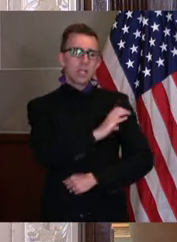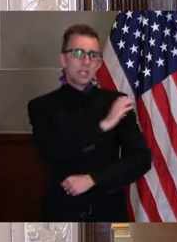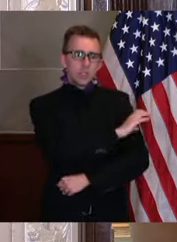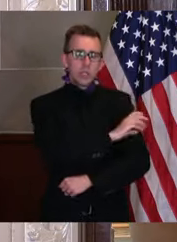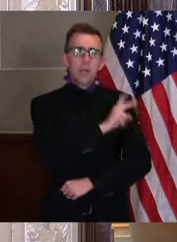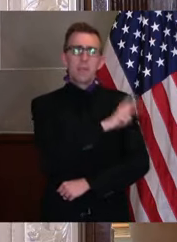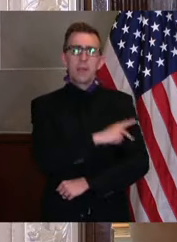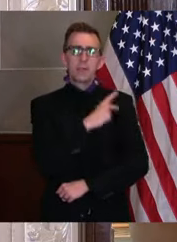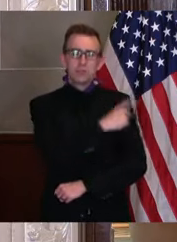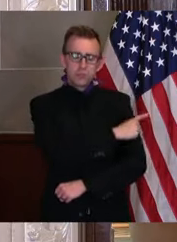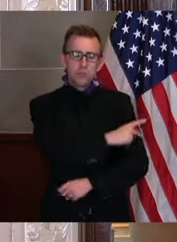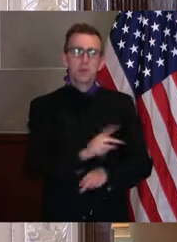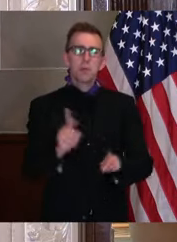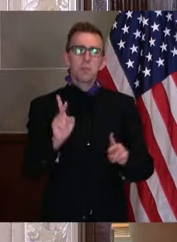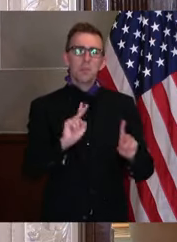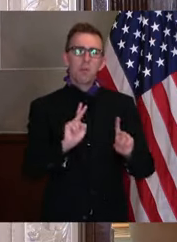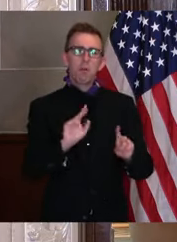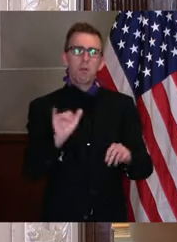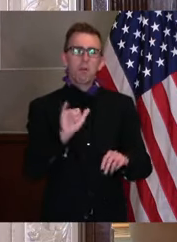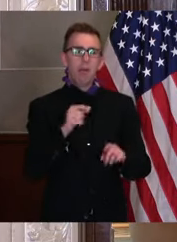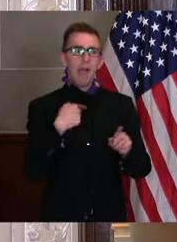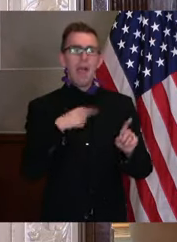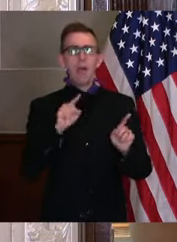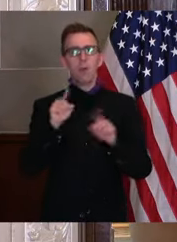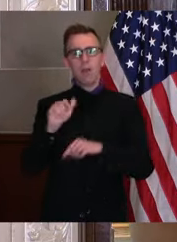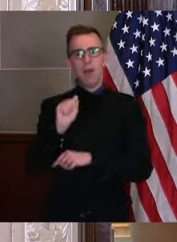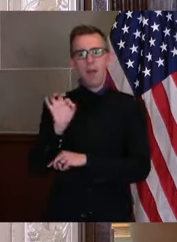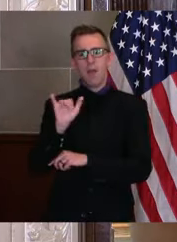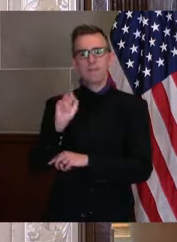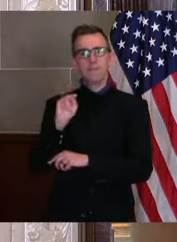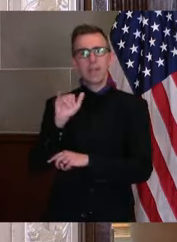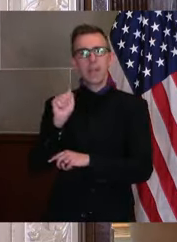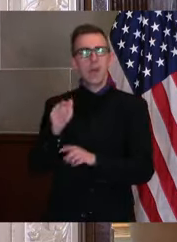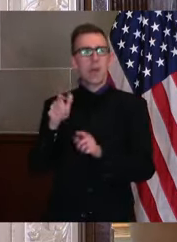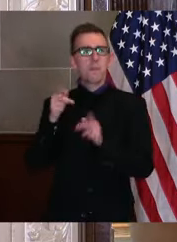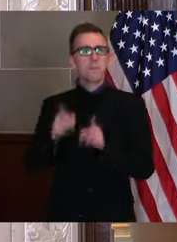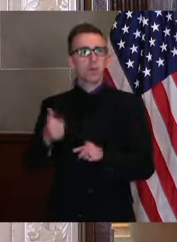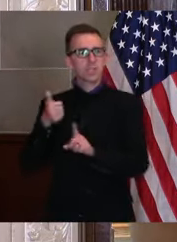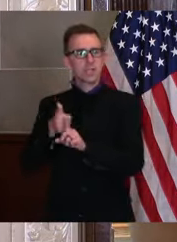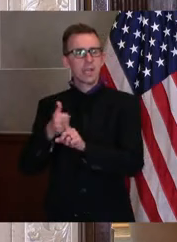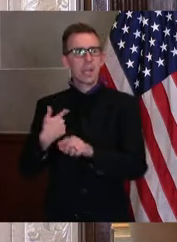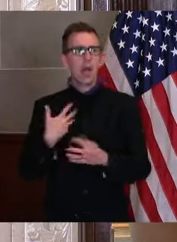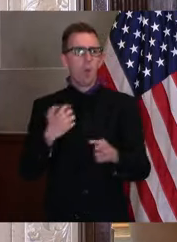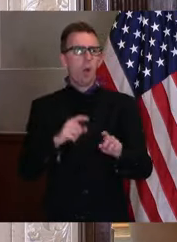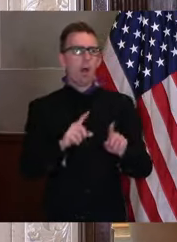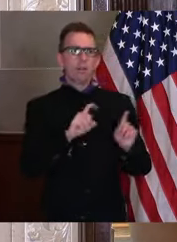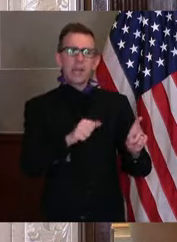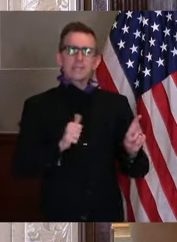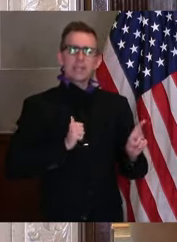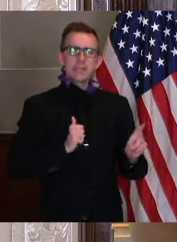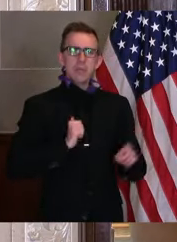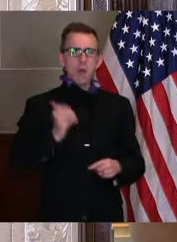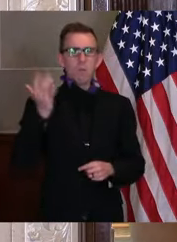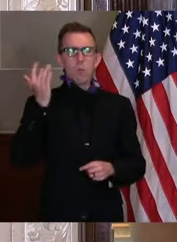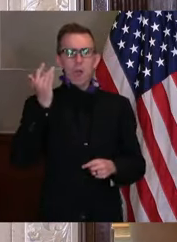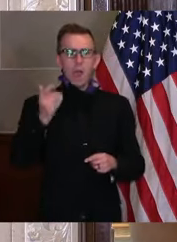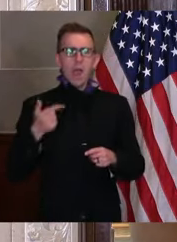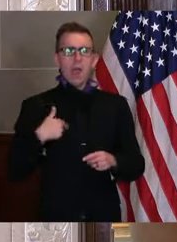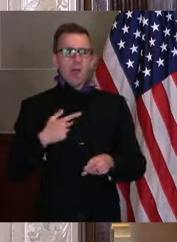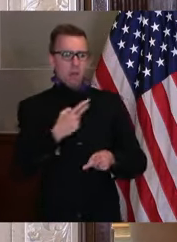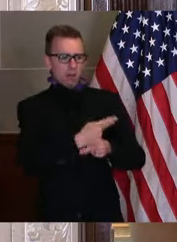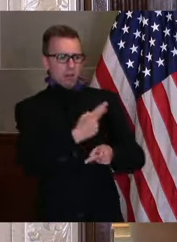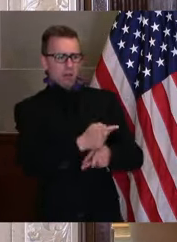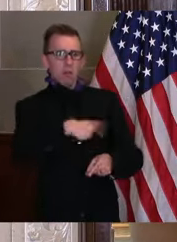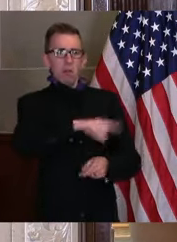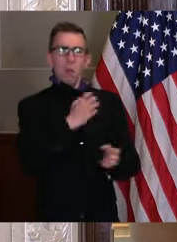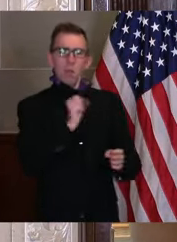to those people, like when I was in Aphinia last week, who said, well, I'm just getting tested because I take care of somebody who might have had it, or I work in